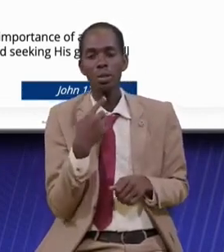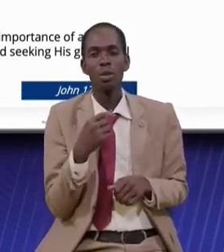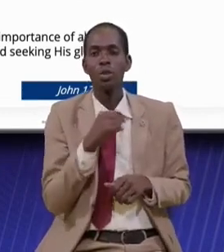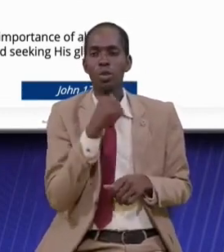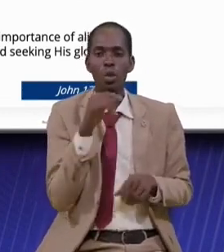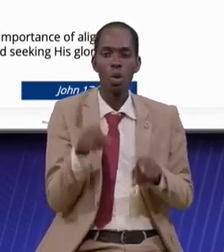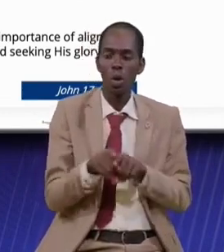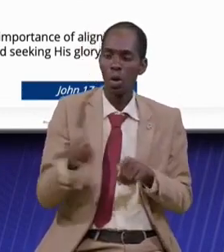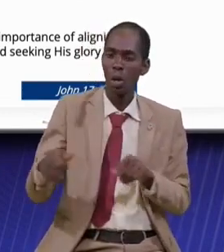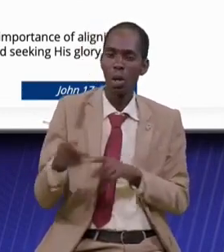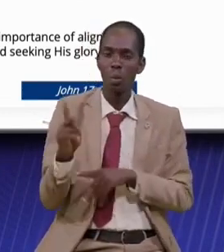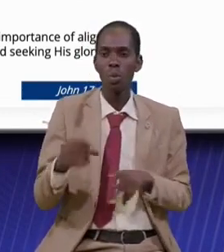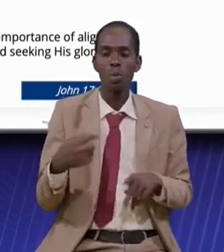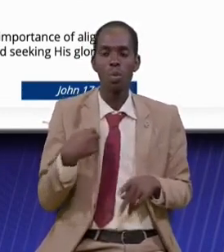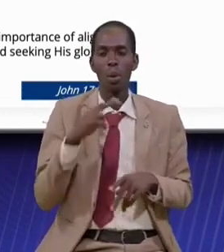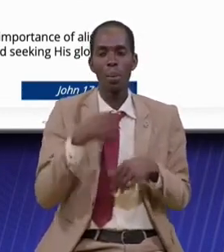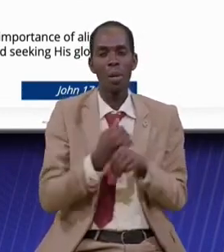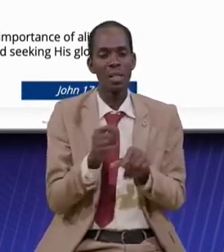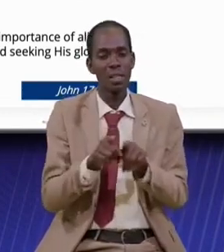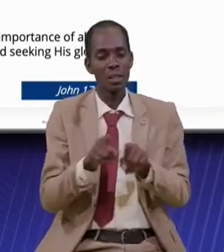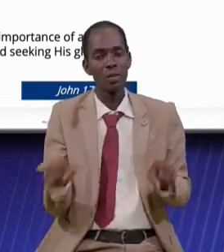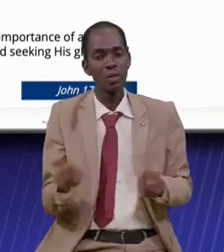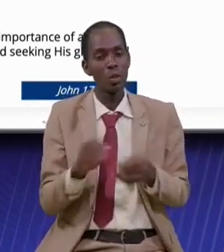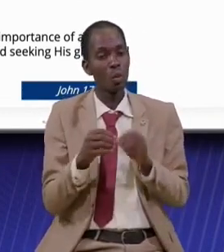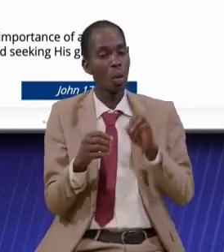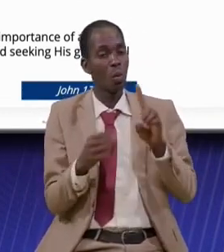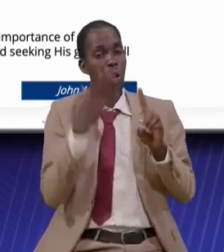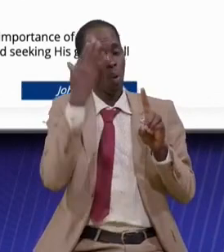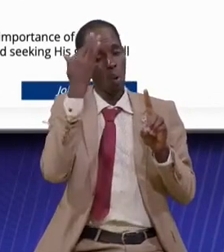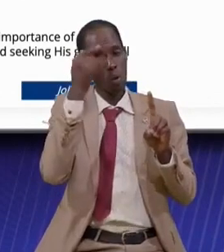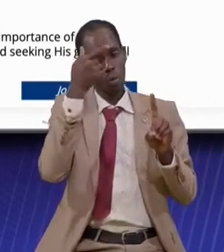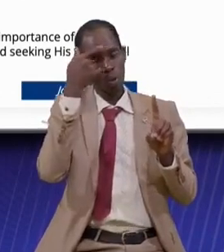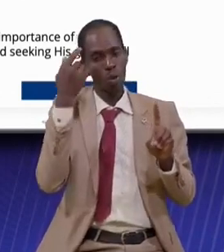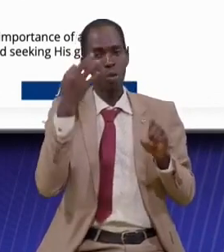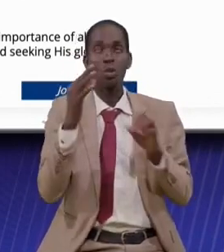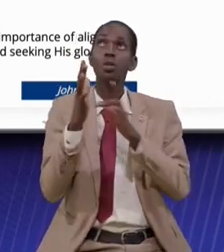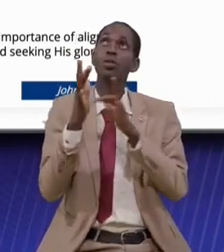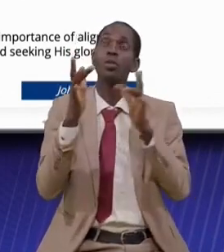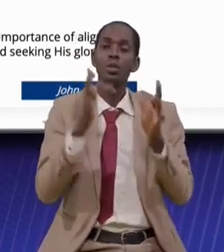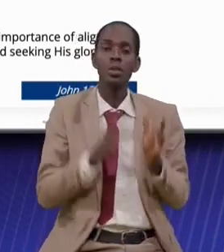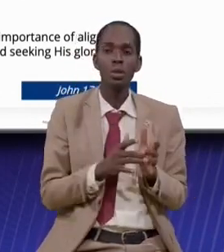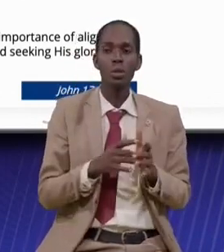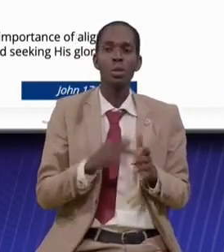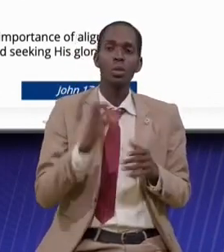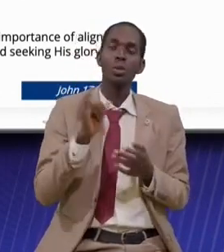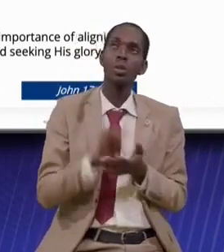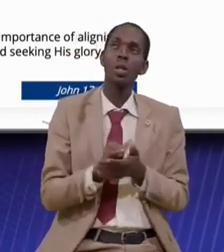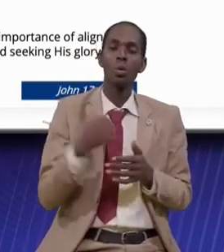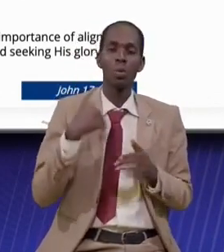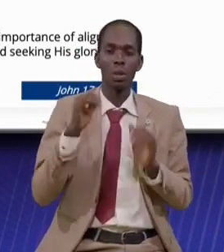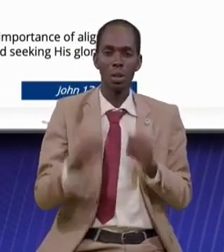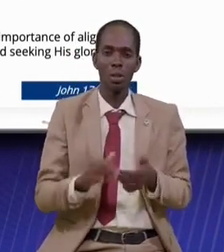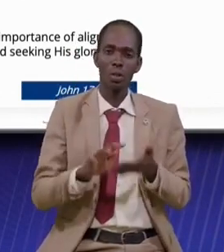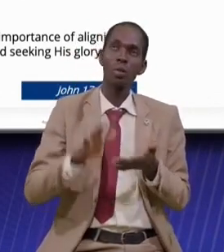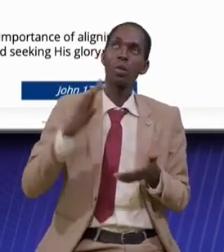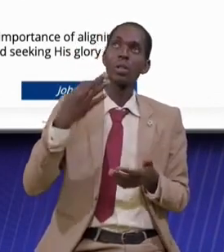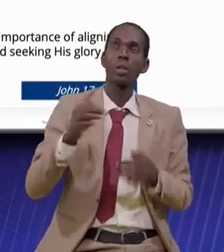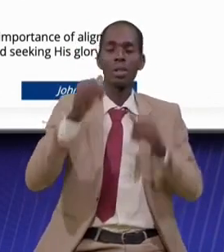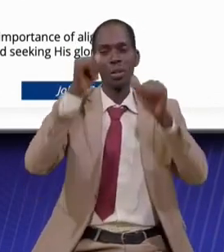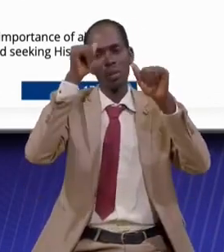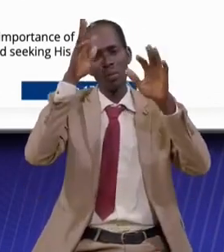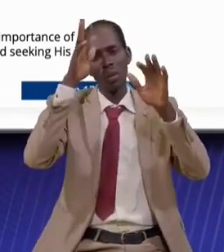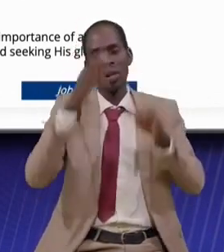making a difference, number one, because like Jesus, we want to glorify the Father. And that's why Jesus